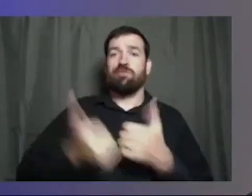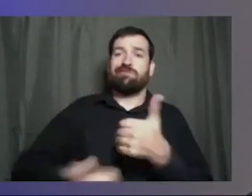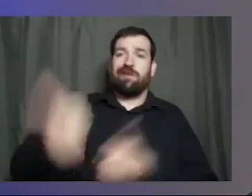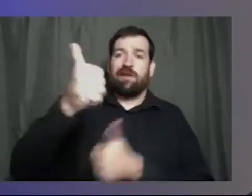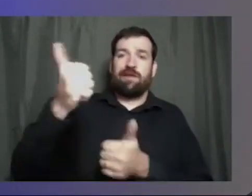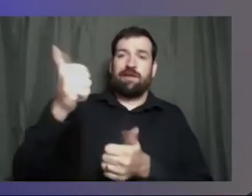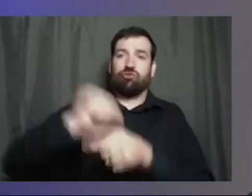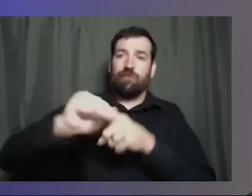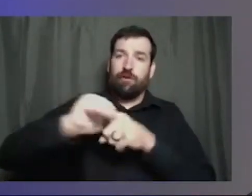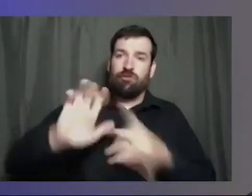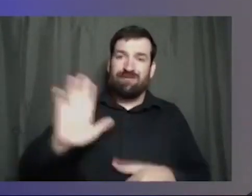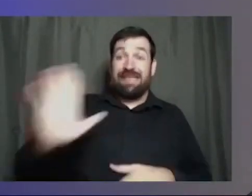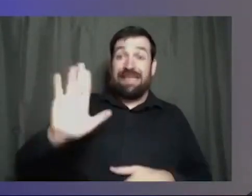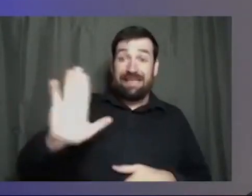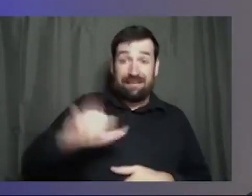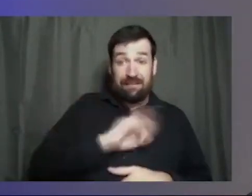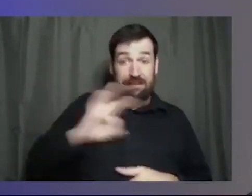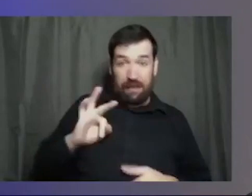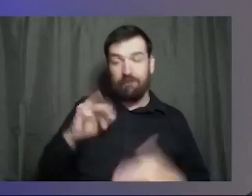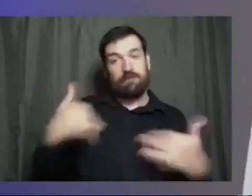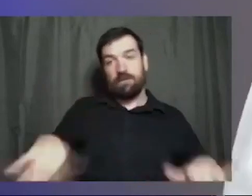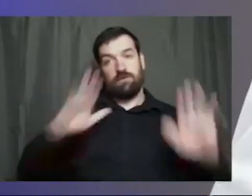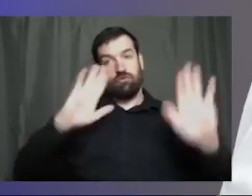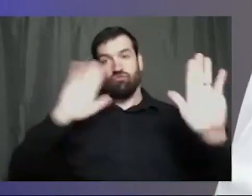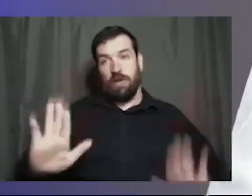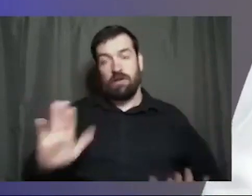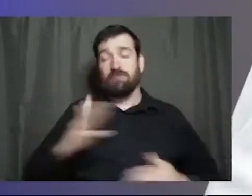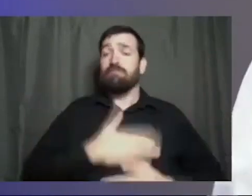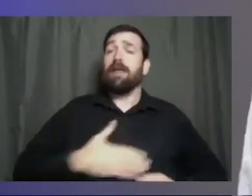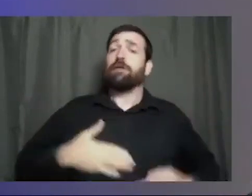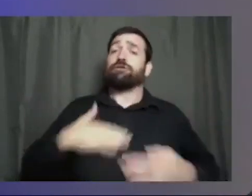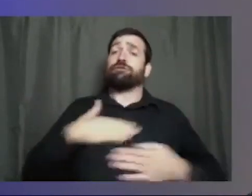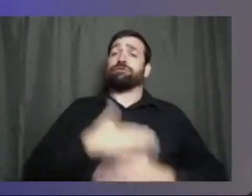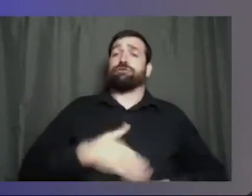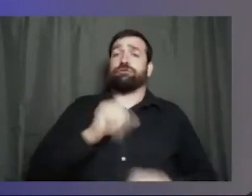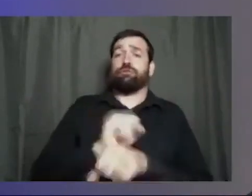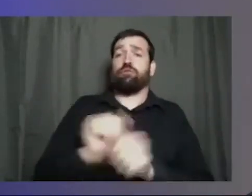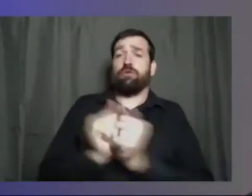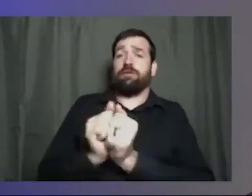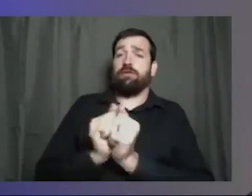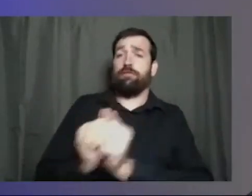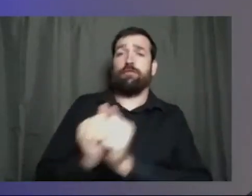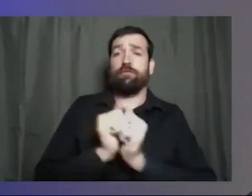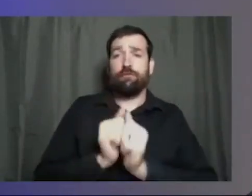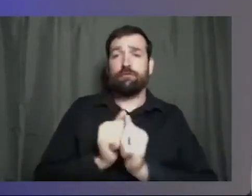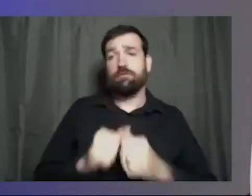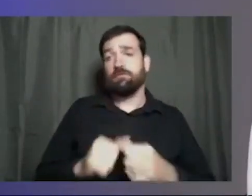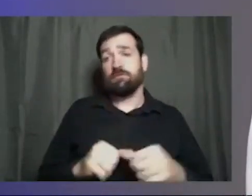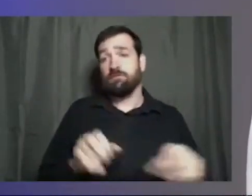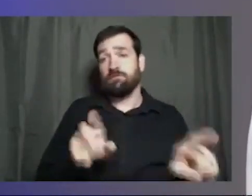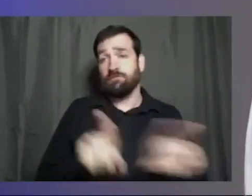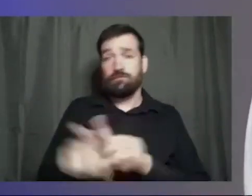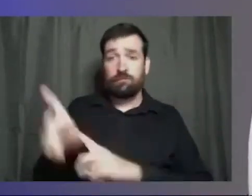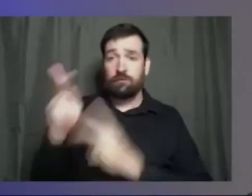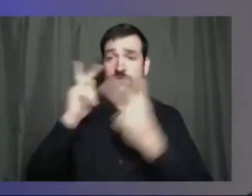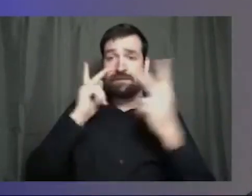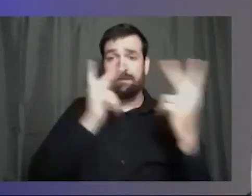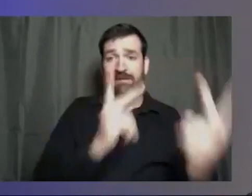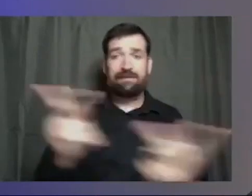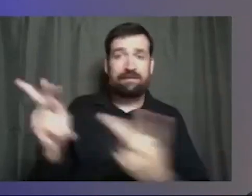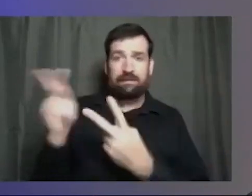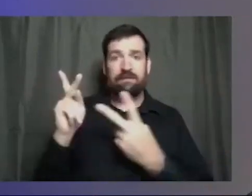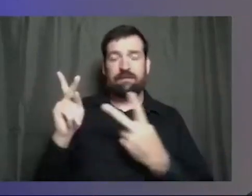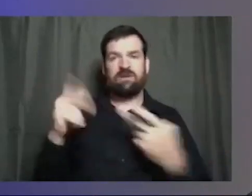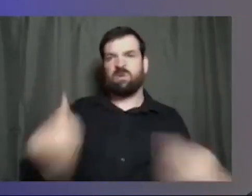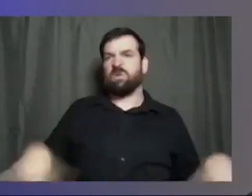great too. So it's a pleasure for us to get to work with them, and it's a pleasure to get to see kind of the most elite